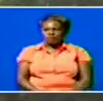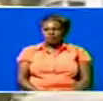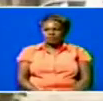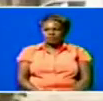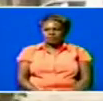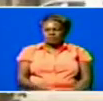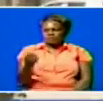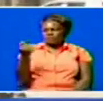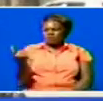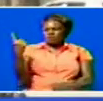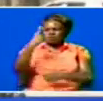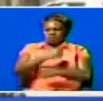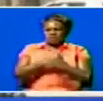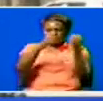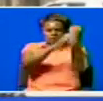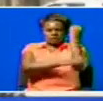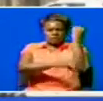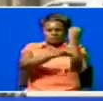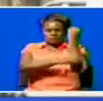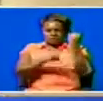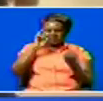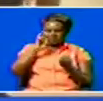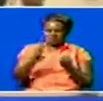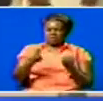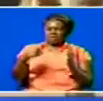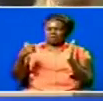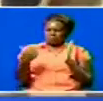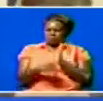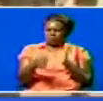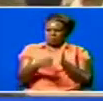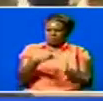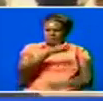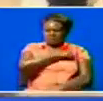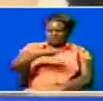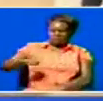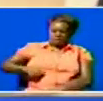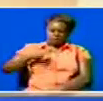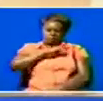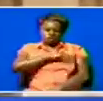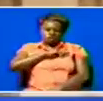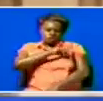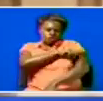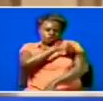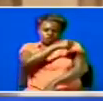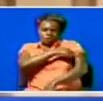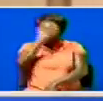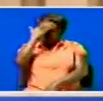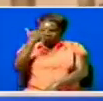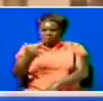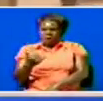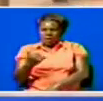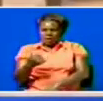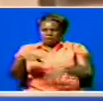For the past few days, the country has been treated to ugly scenes at St. Mary's Mission Hospital following a